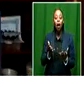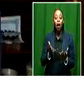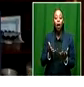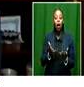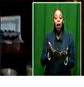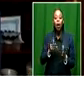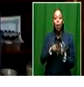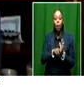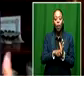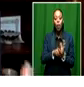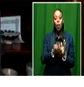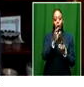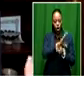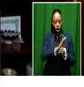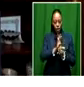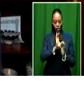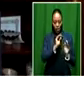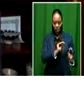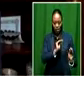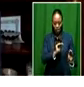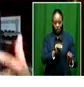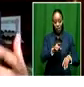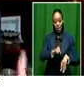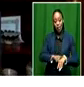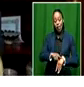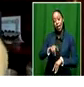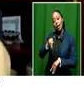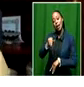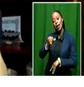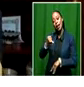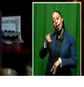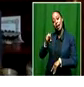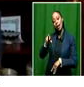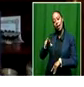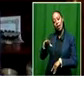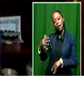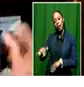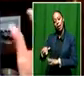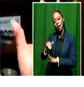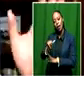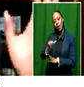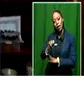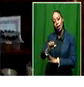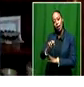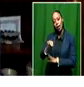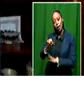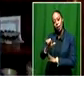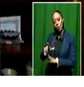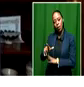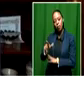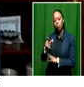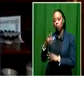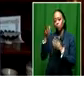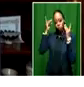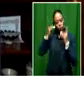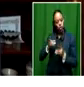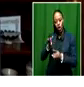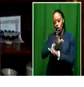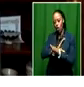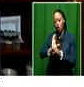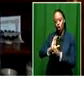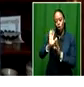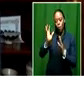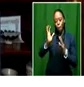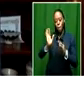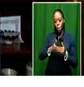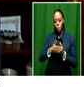of education. And during Minister Kader Asmal's time, he closed down the colleges and